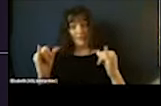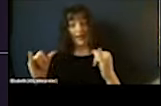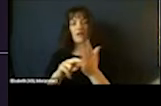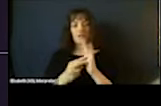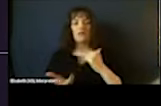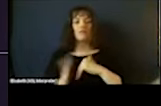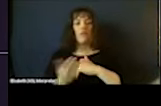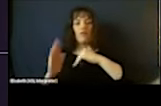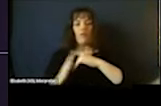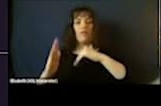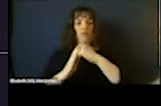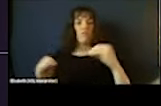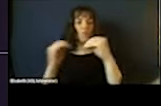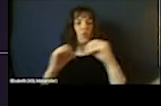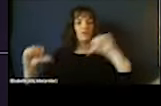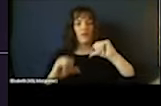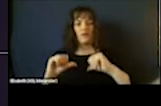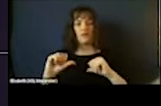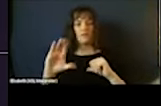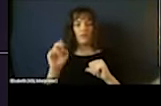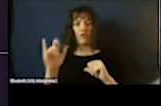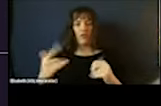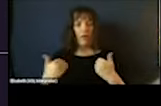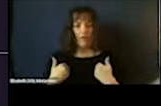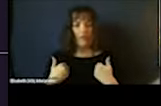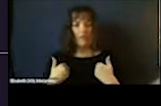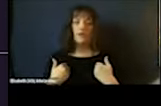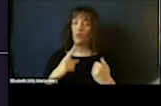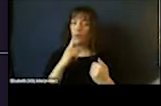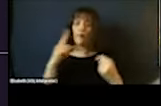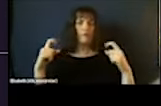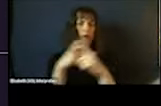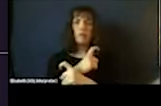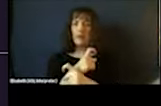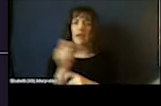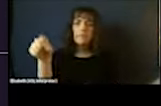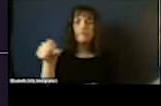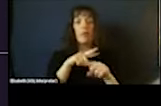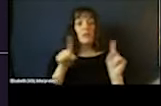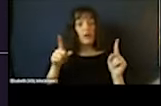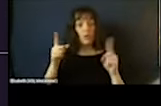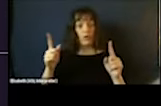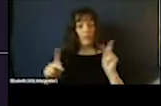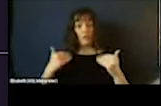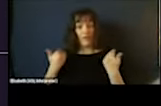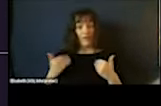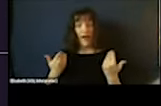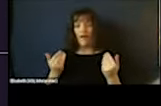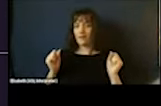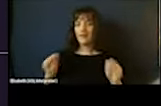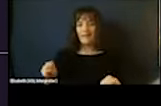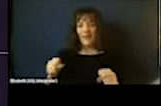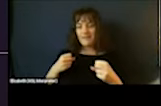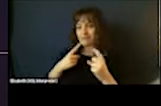it's something that you can tackle really effectively when people are much younger, because their social identity, their idea of what they